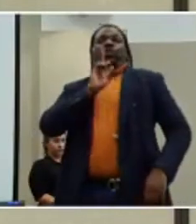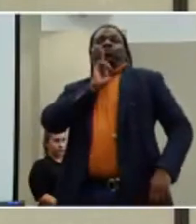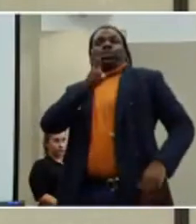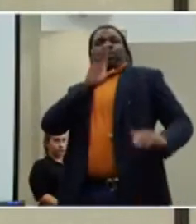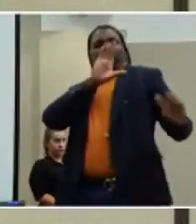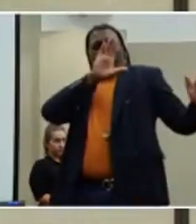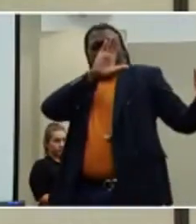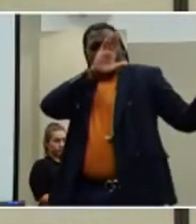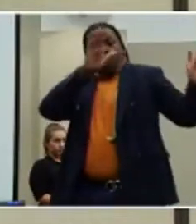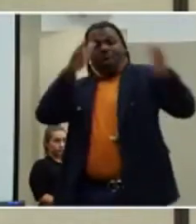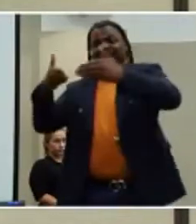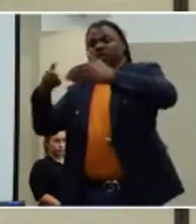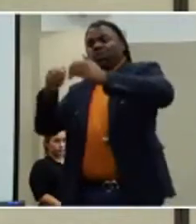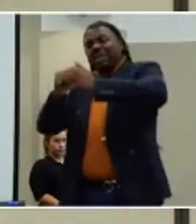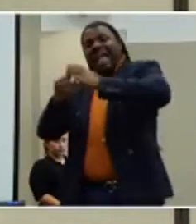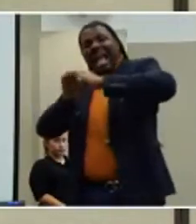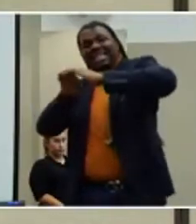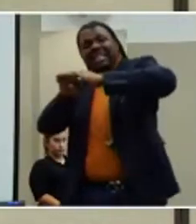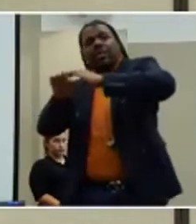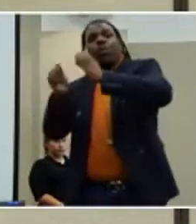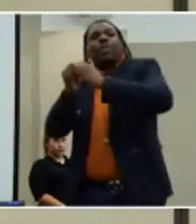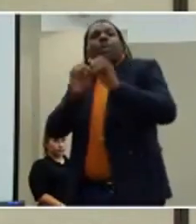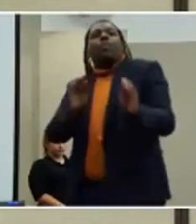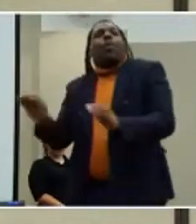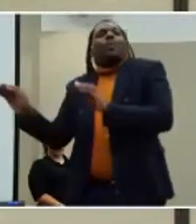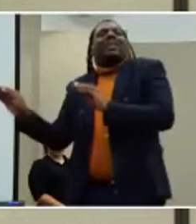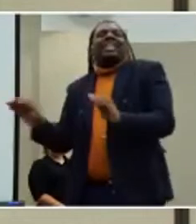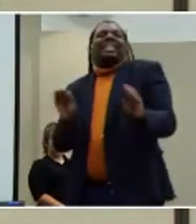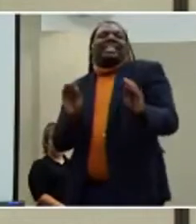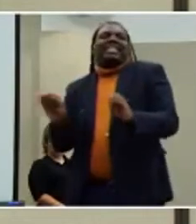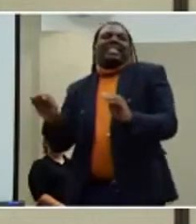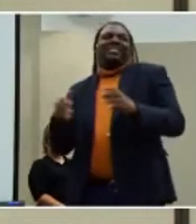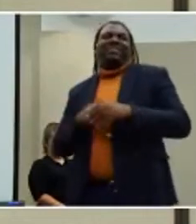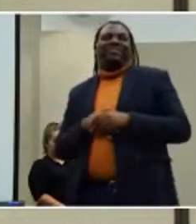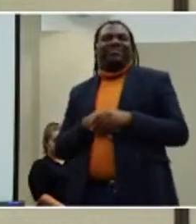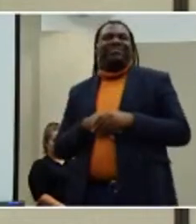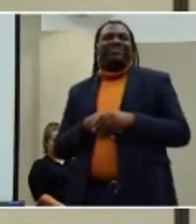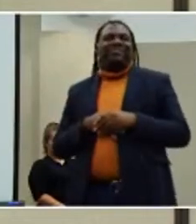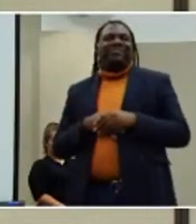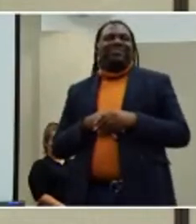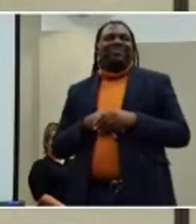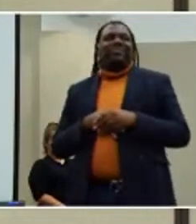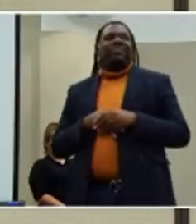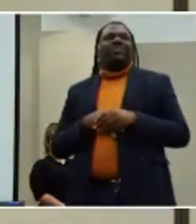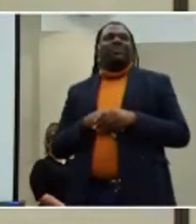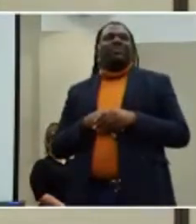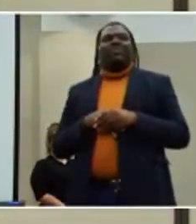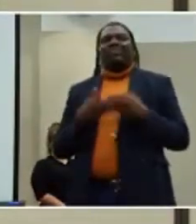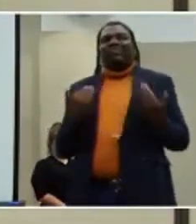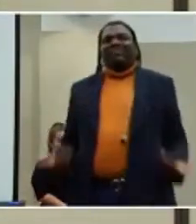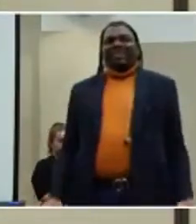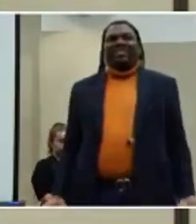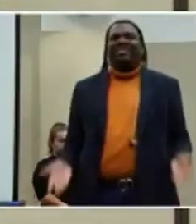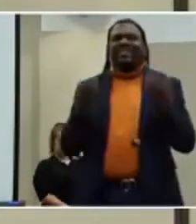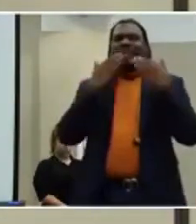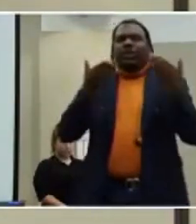focus on accessibility within micromobility as this industry gains steam.